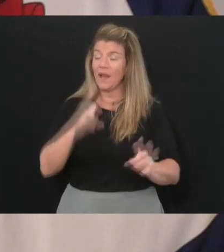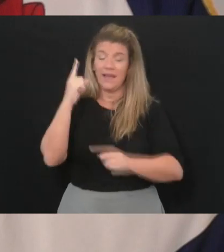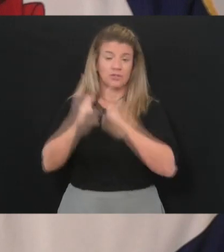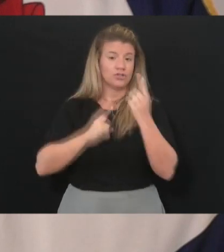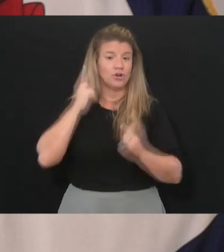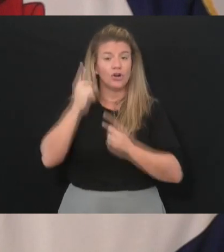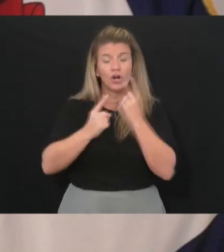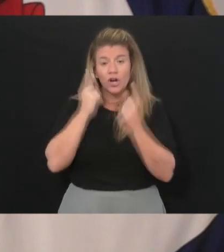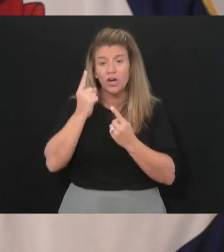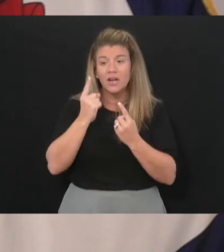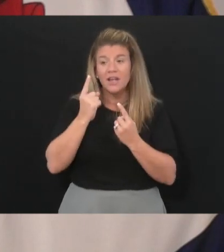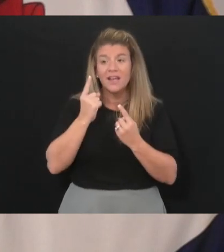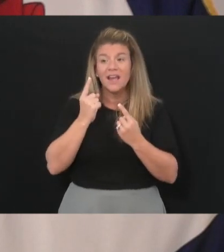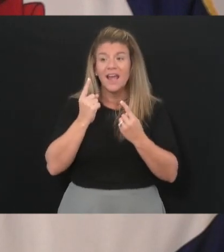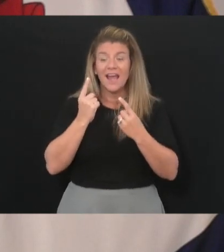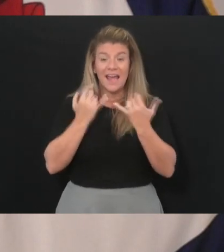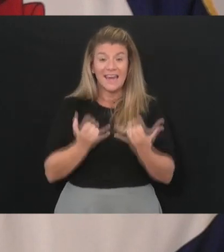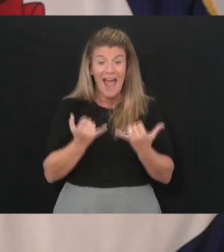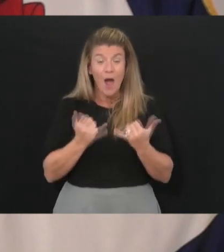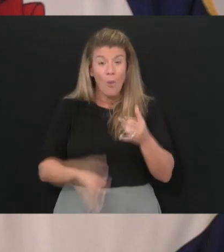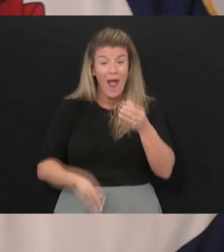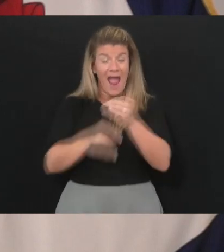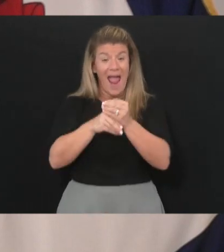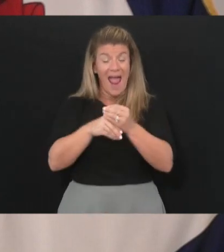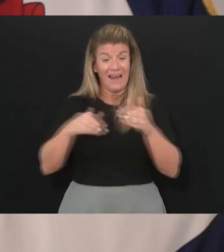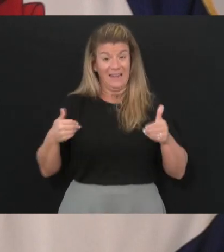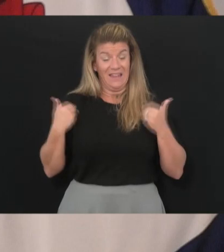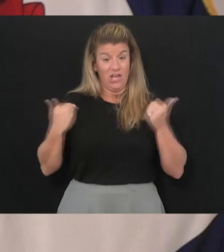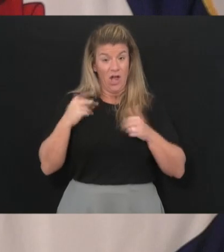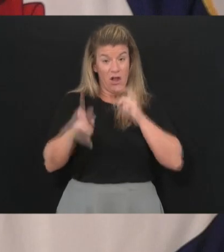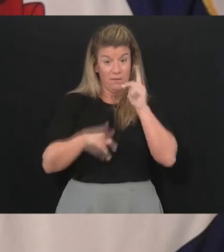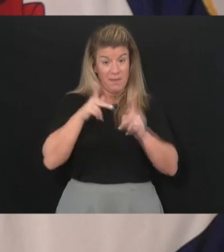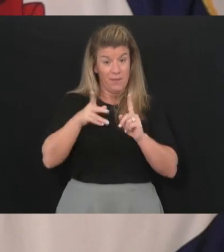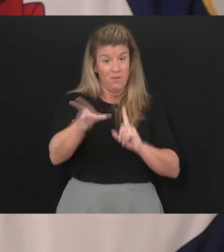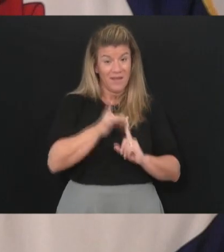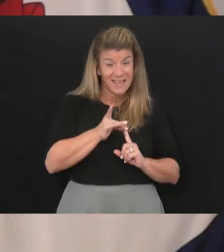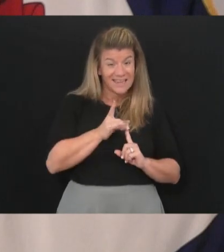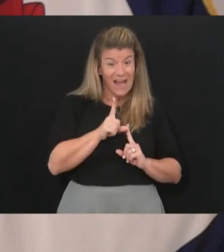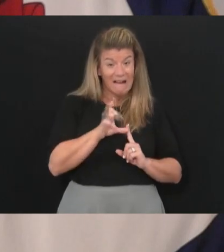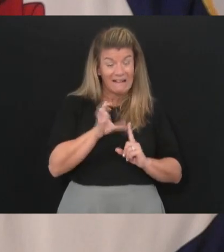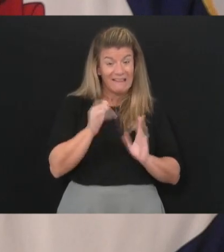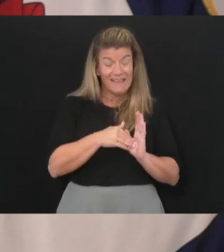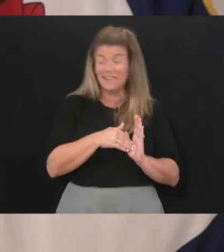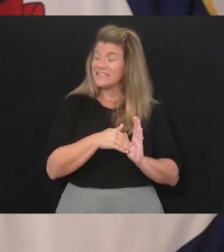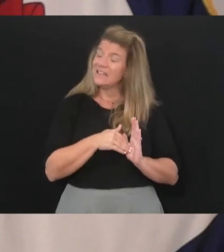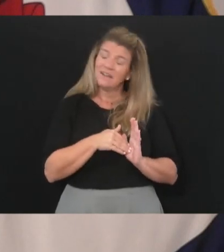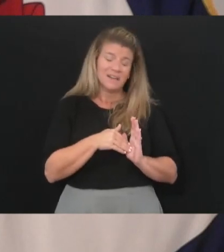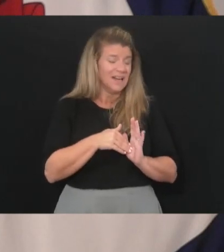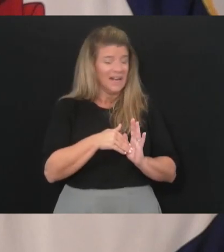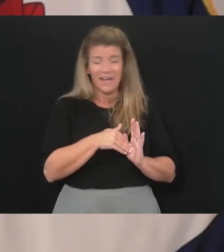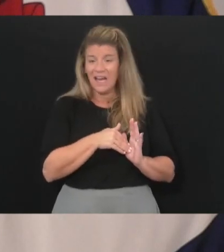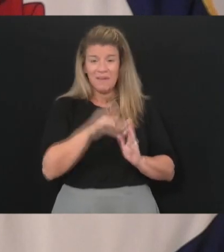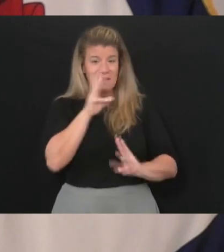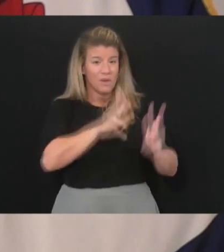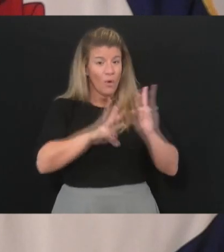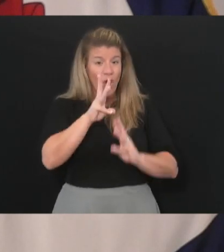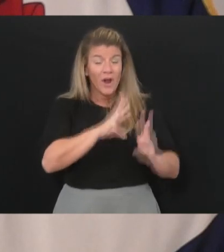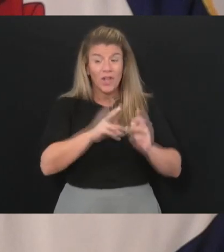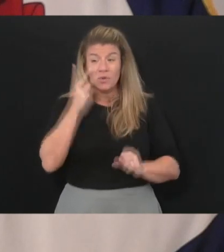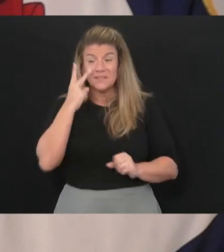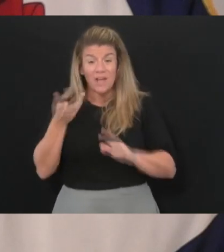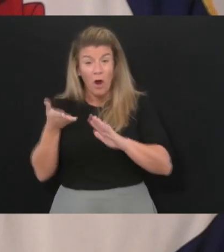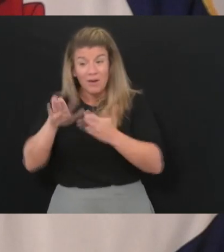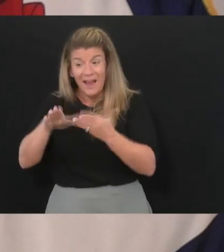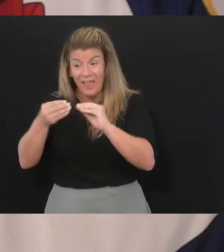concerned about those 100,000 positive cases of the younger people. I'm concerned naturally about our death rate. I'm concerned about what's